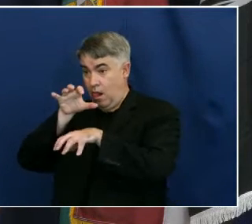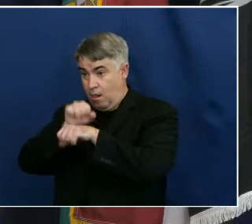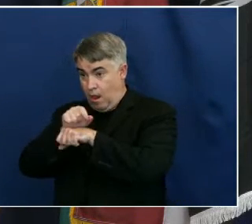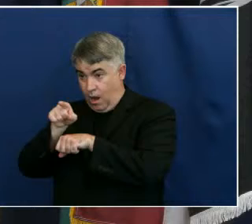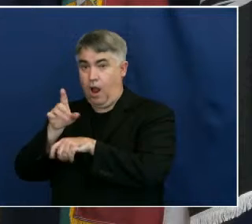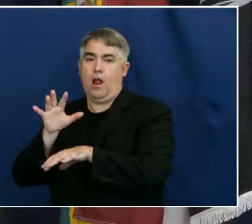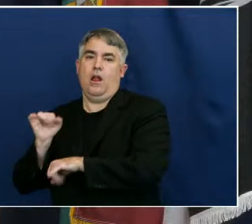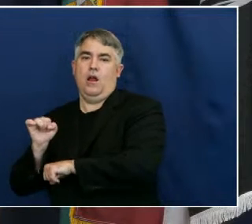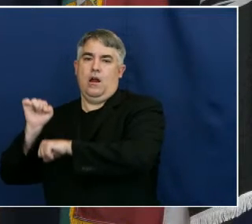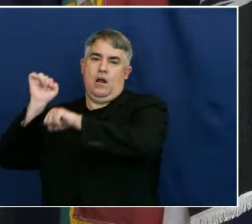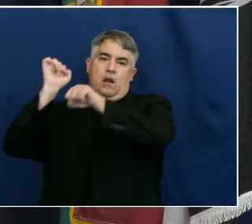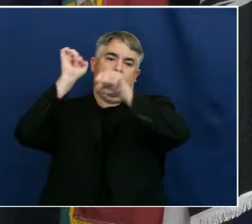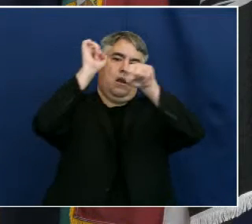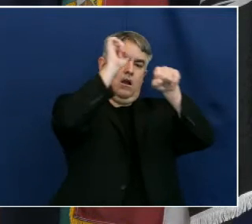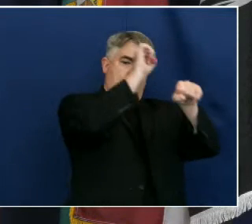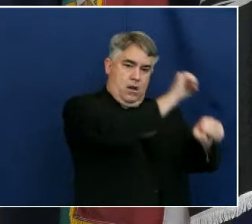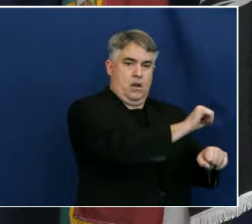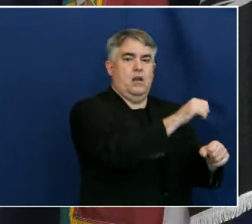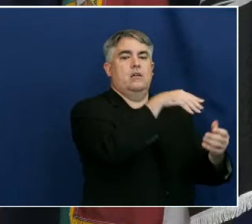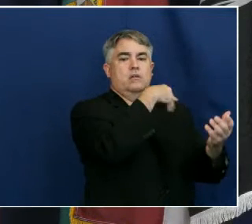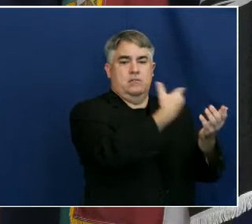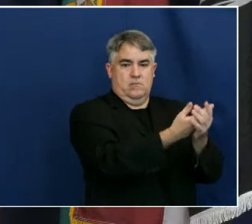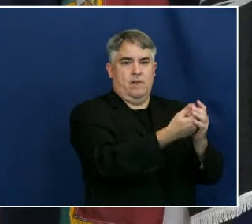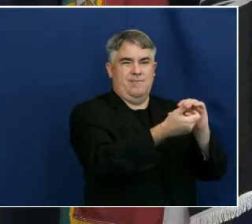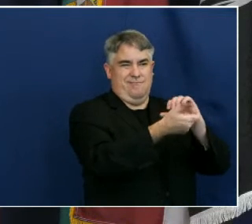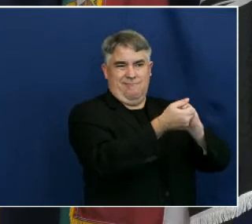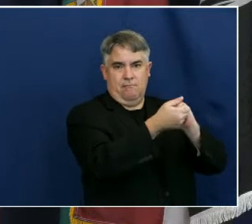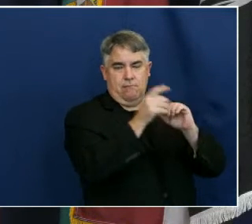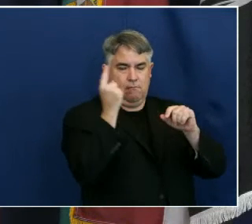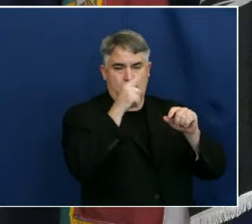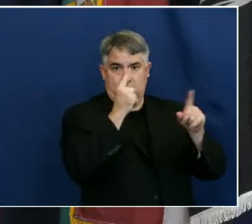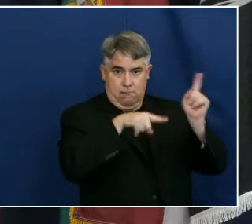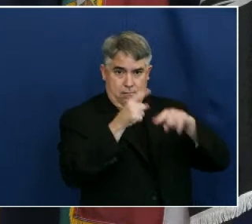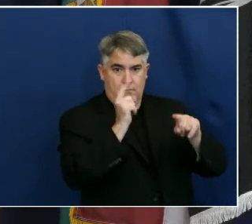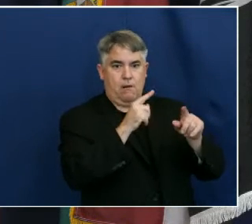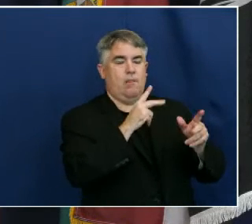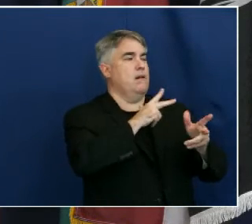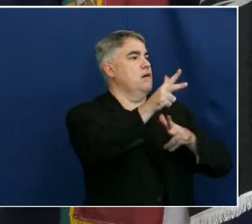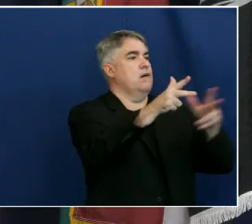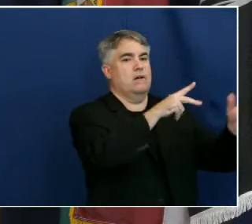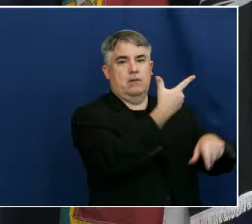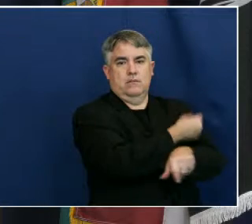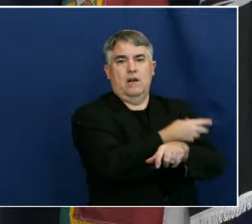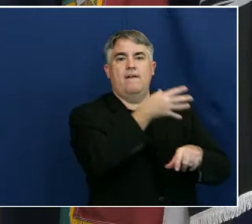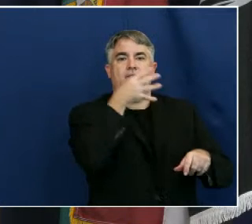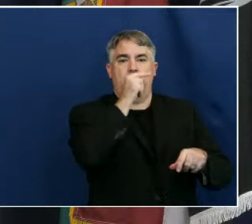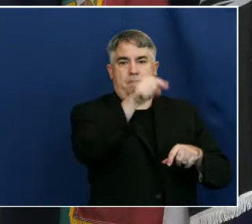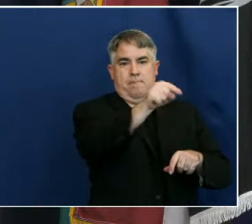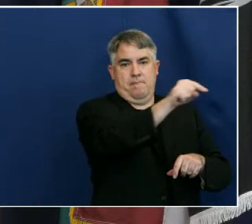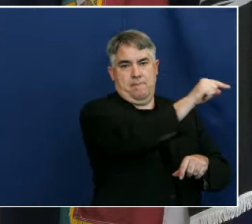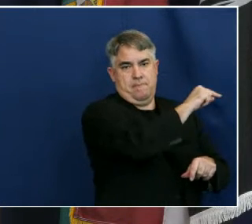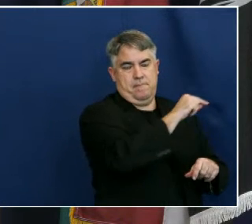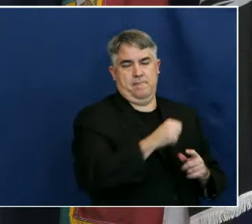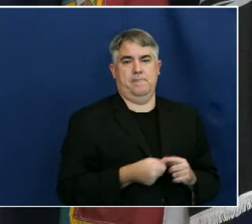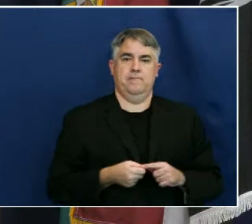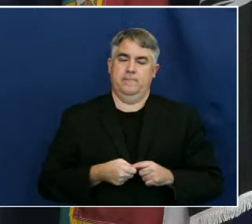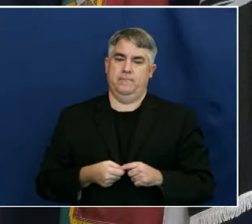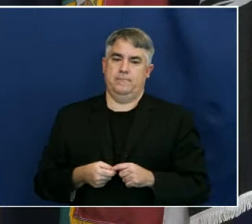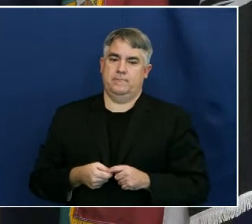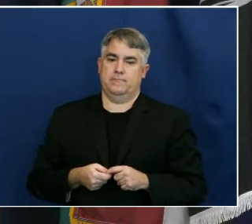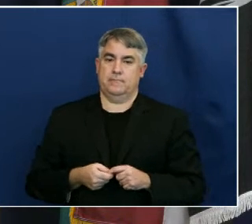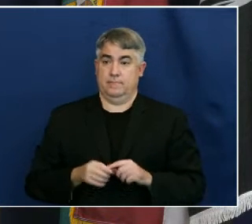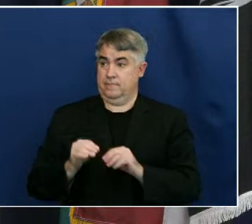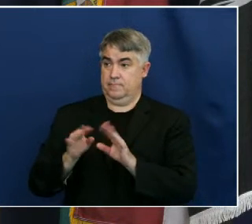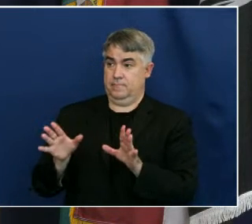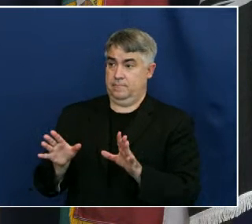it's unlikely and unrealistic that most of those farm workers will be able to get an appointment and get to one of those sites. Does that provide